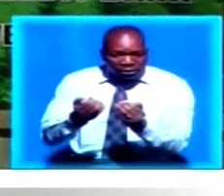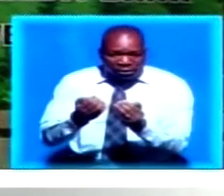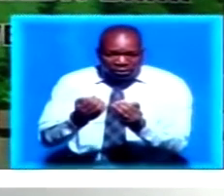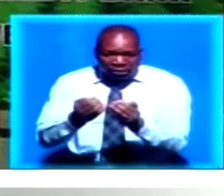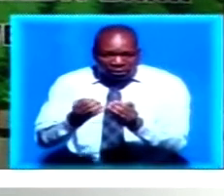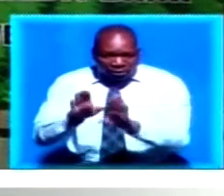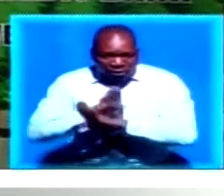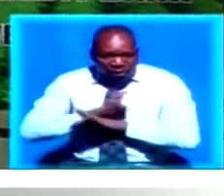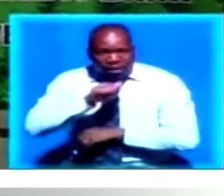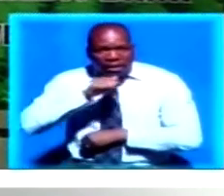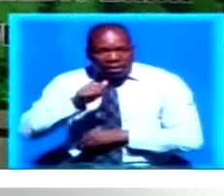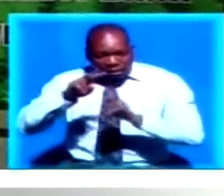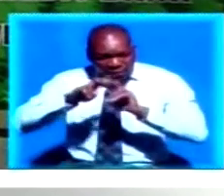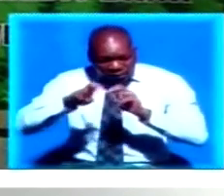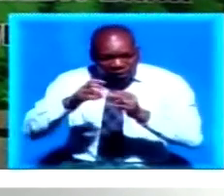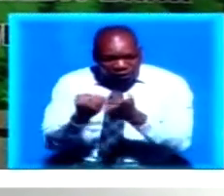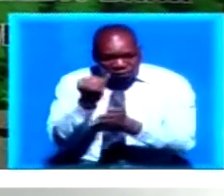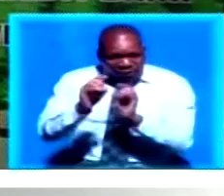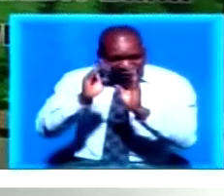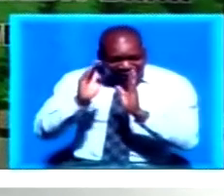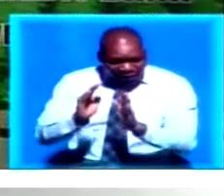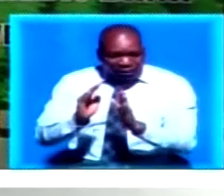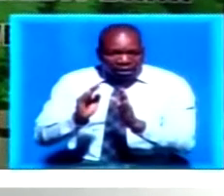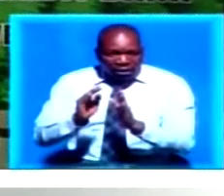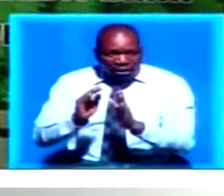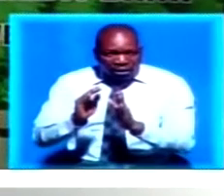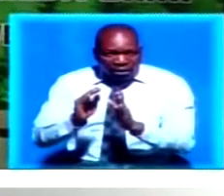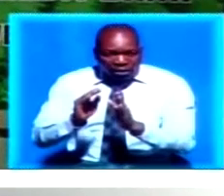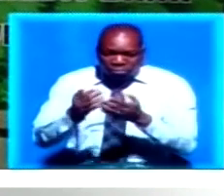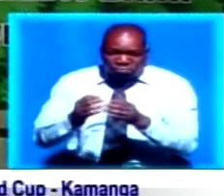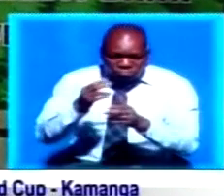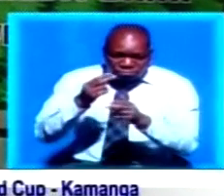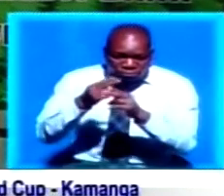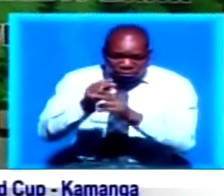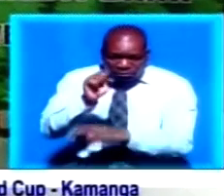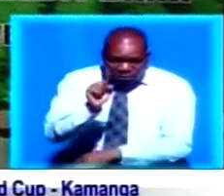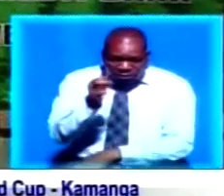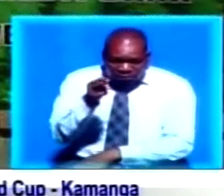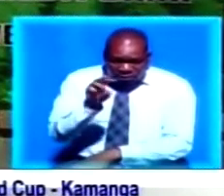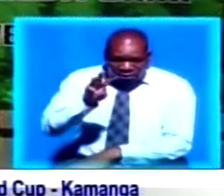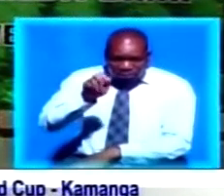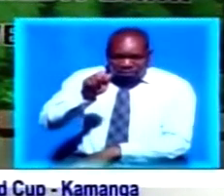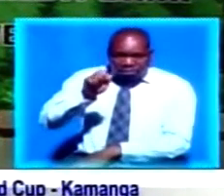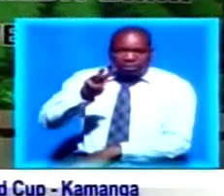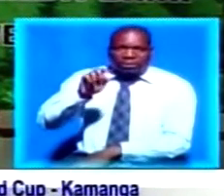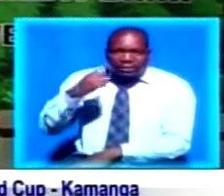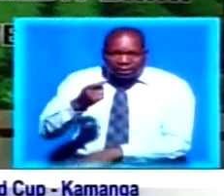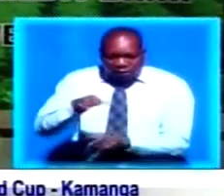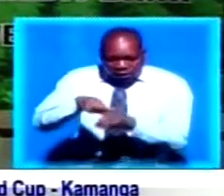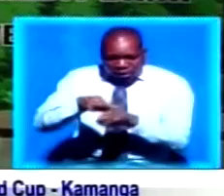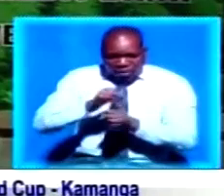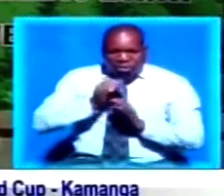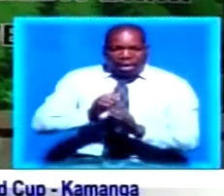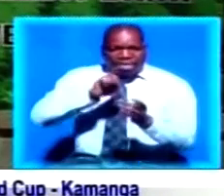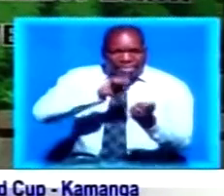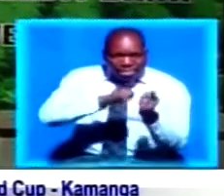Zambia Agriculture Research Institute Director Moses Mali, Mr. Shawa said the interactions from the various stakeholders